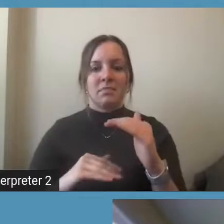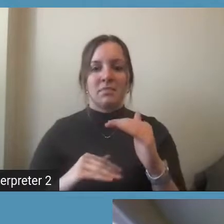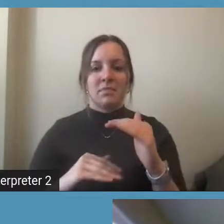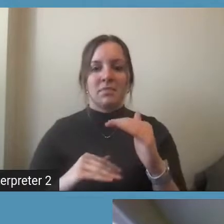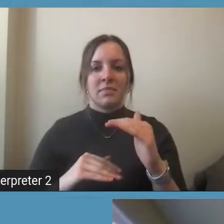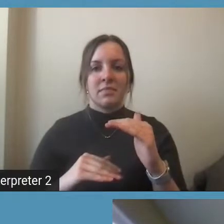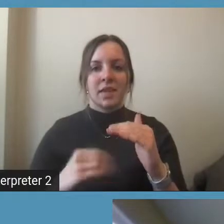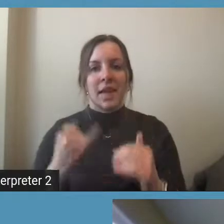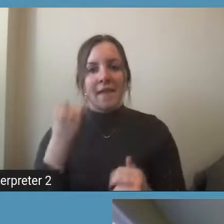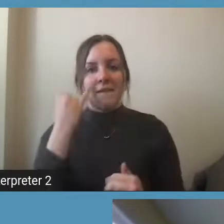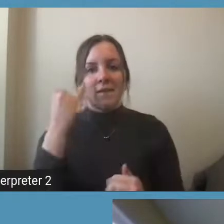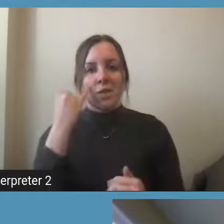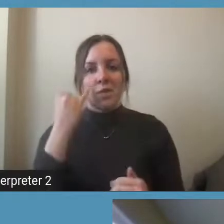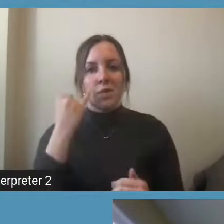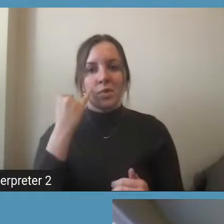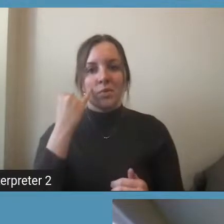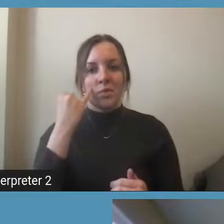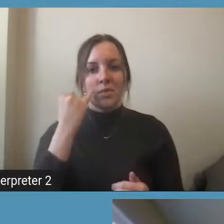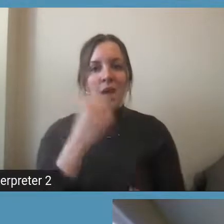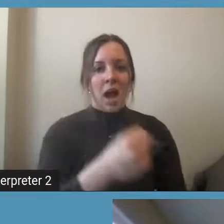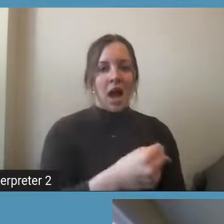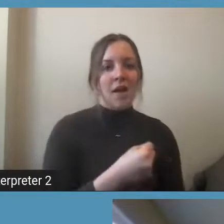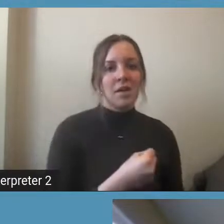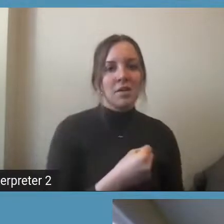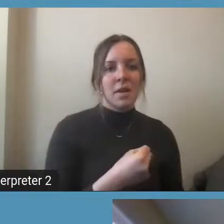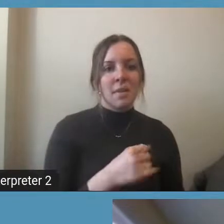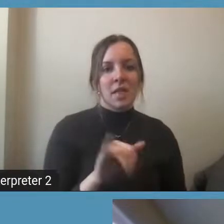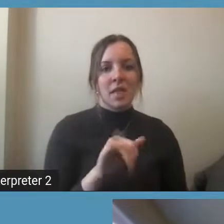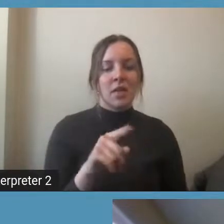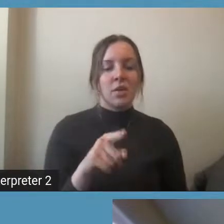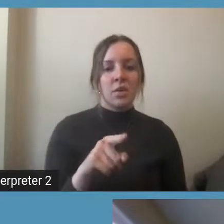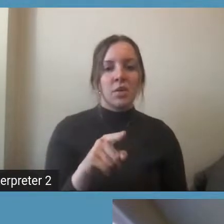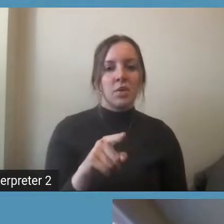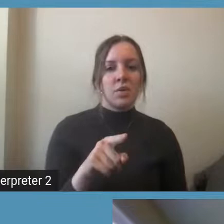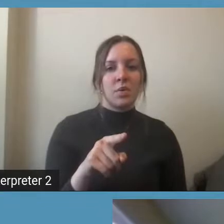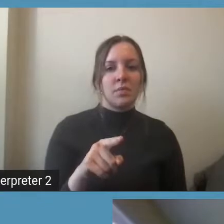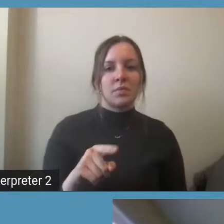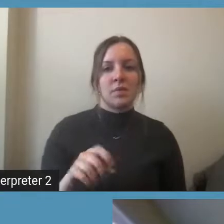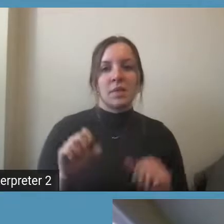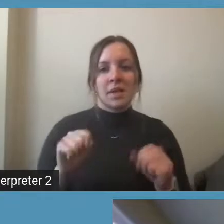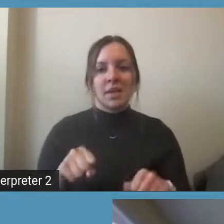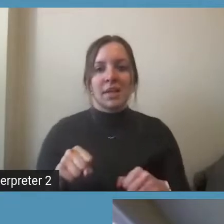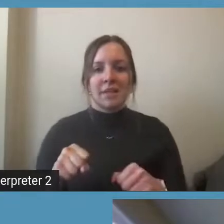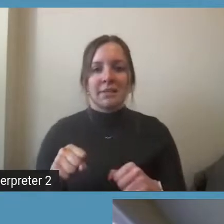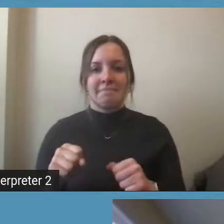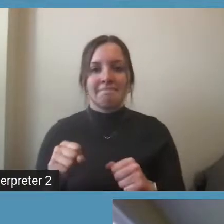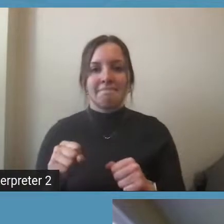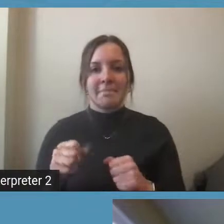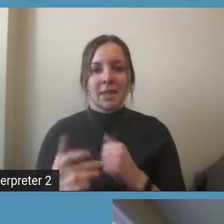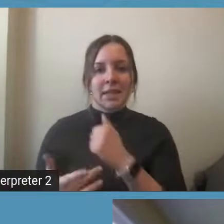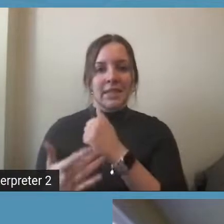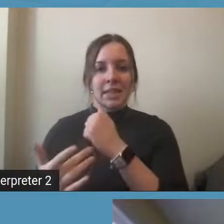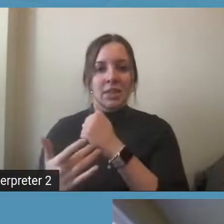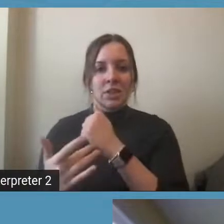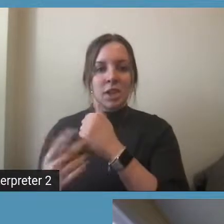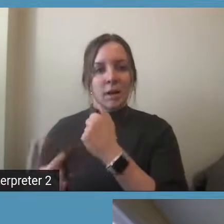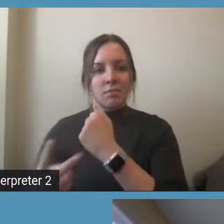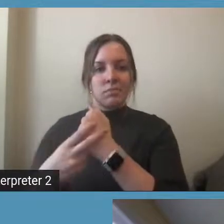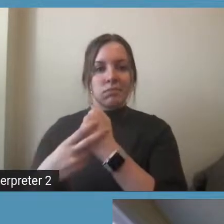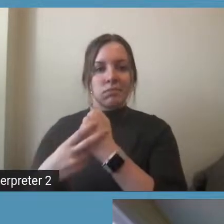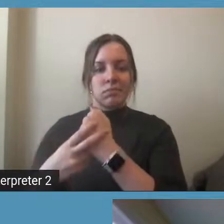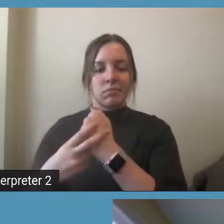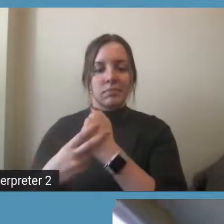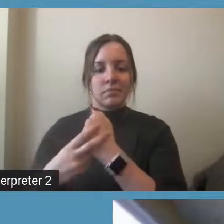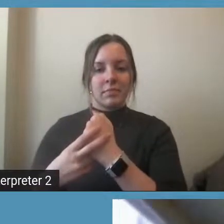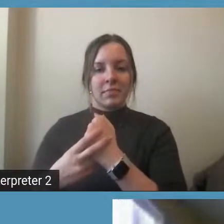it the number of objects that you want to digitize, so that if you've got a whole bunch of those, it might make sense to hire a staff and